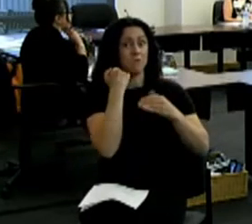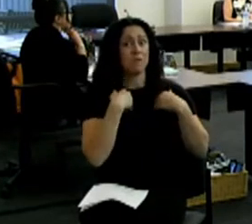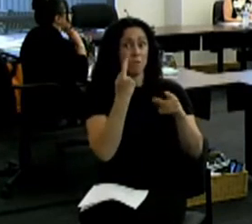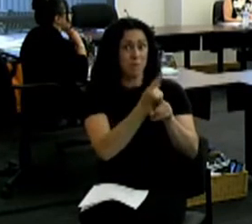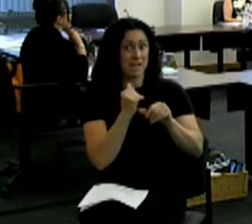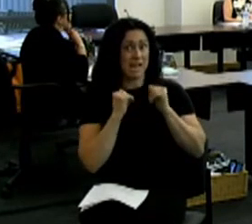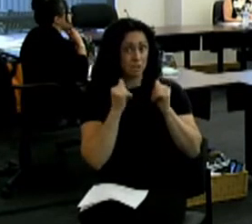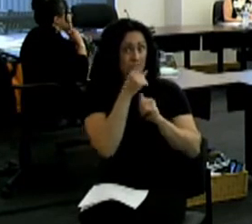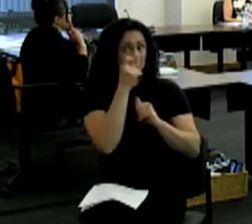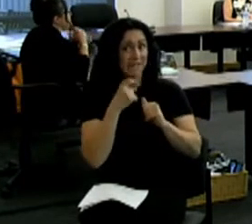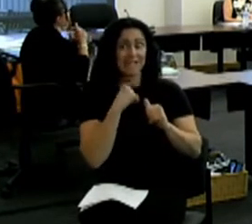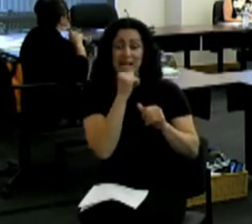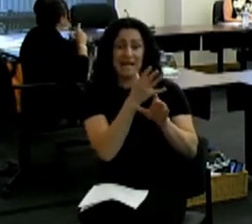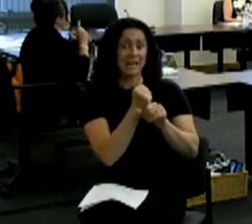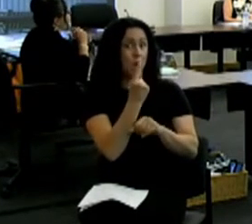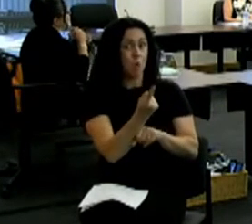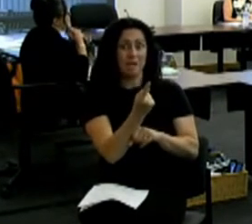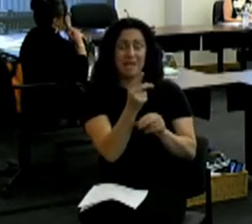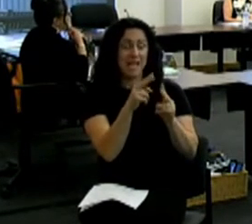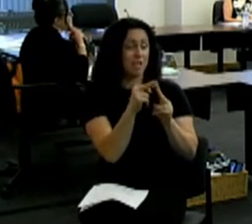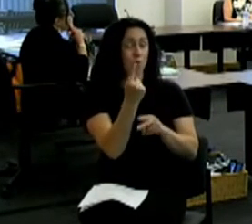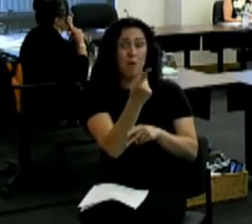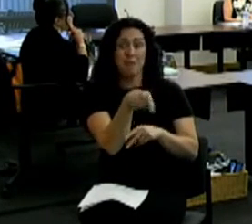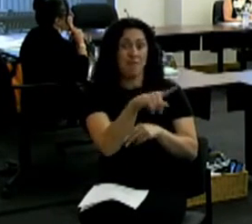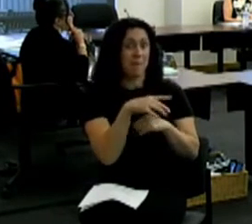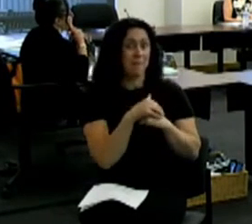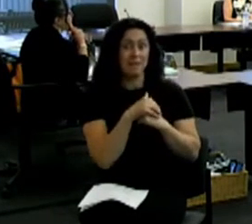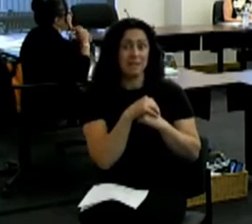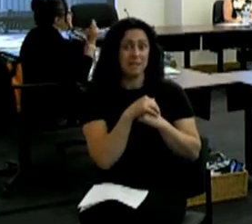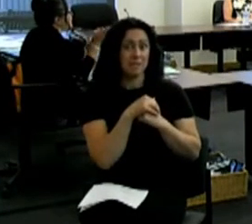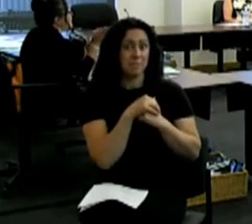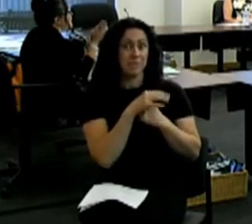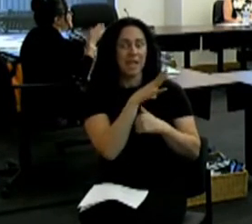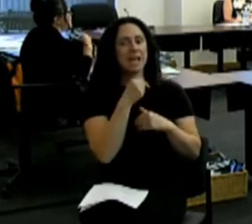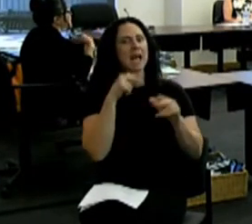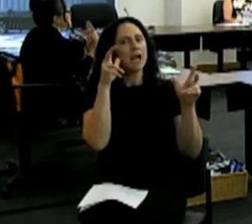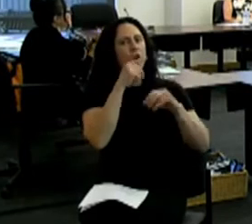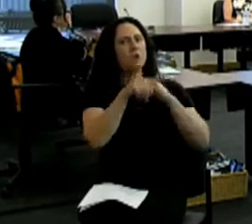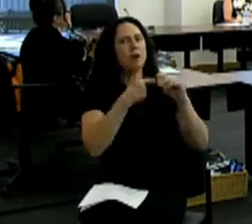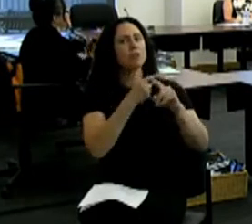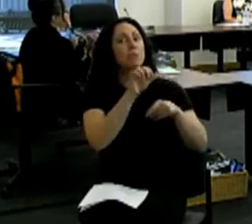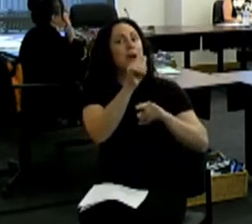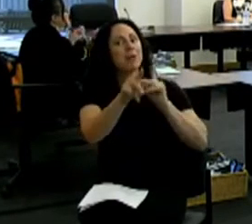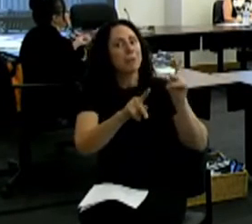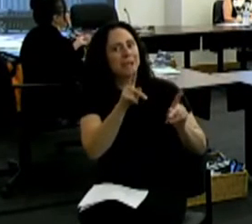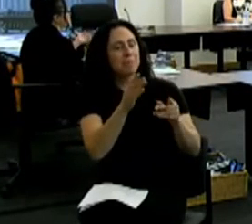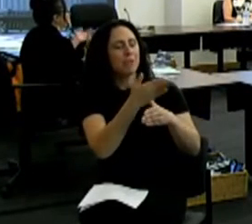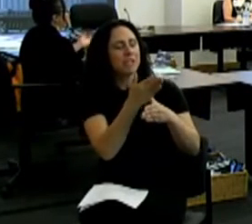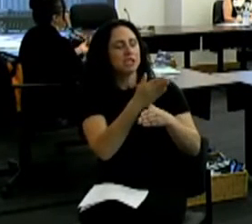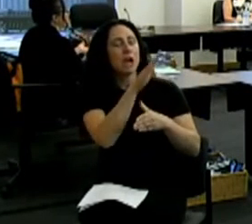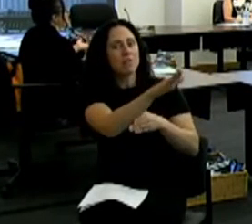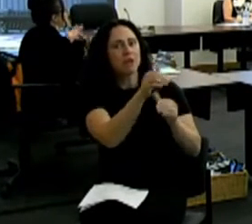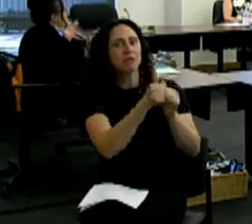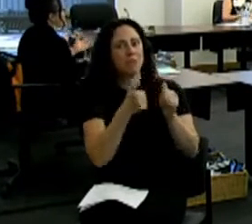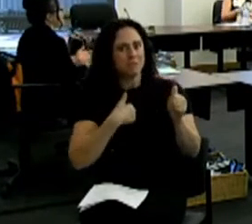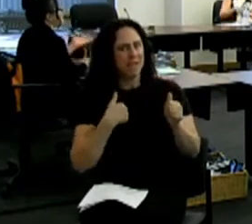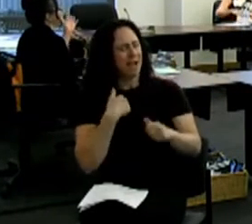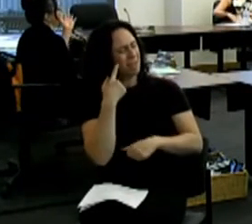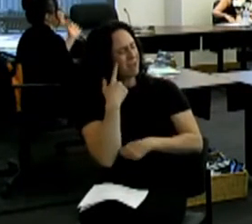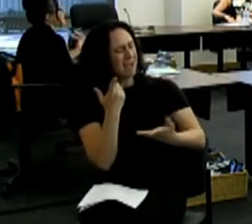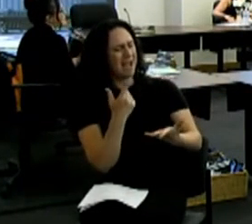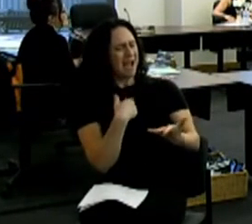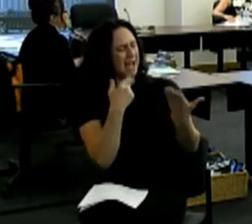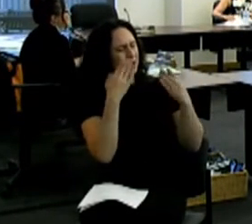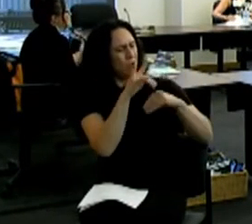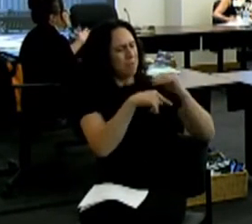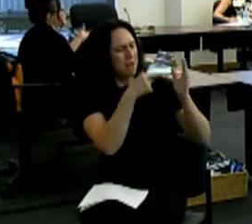address, because I did not receive either one of them. And I heard about this from other people and they shared theirs with me. And I thought, I didn't